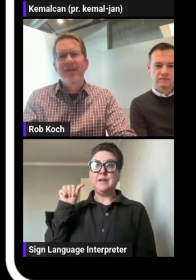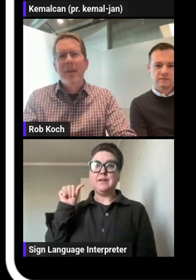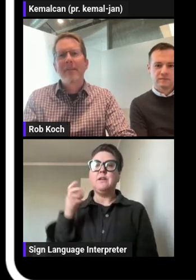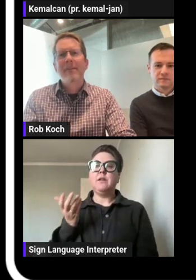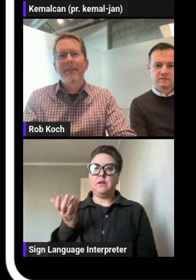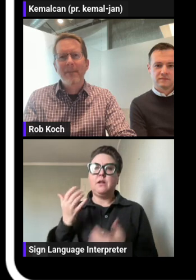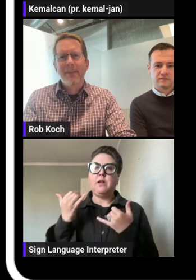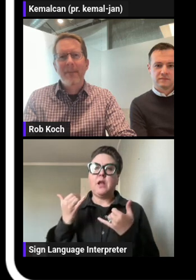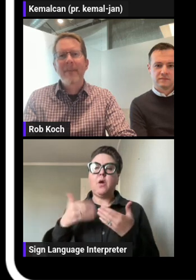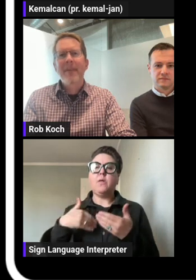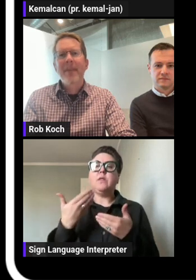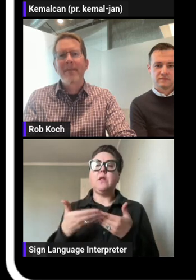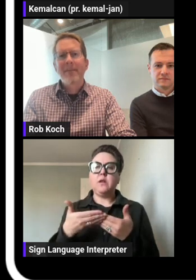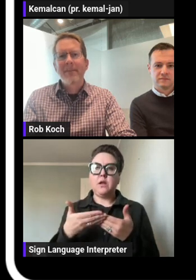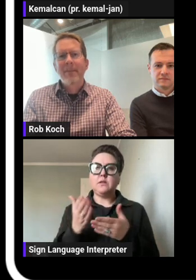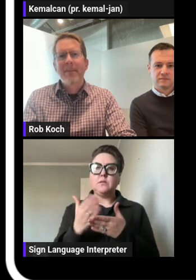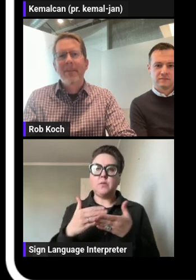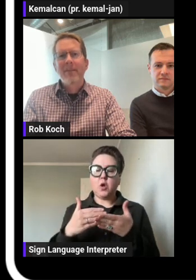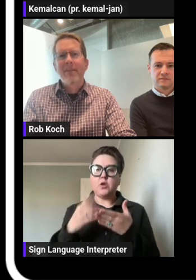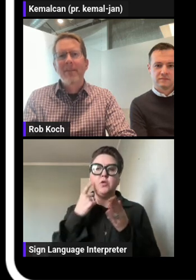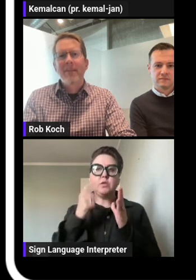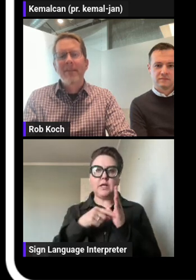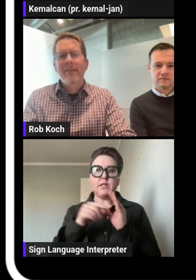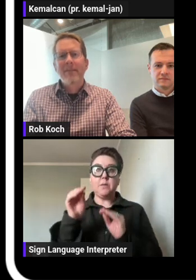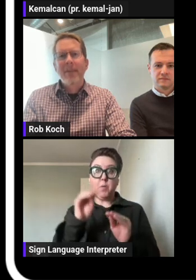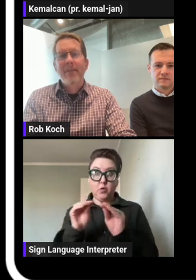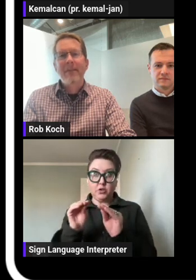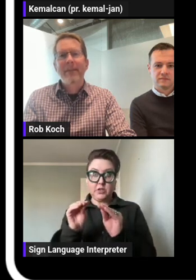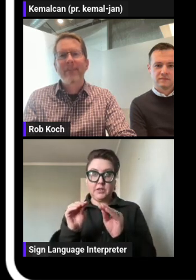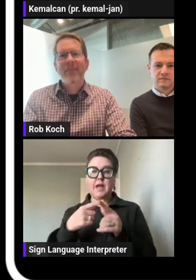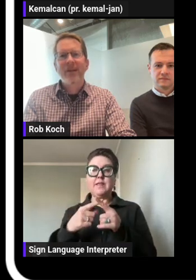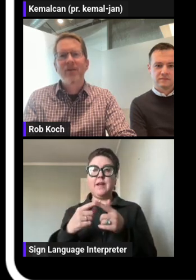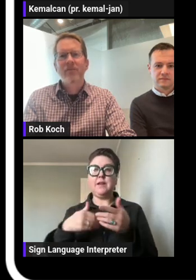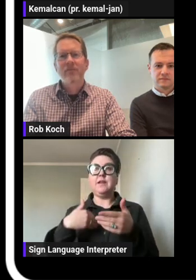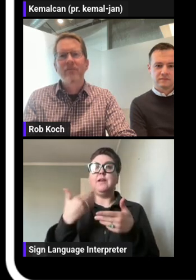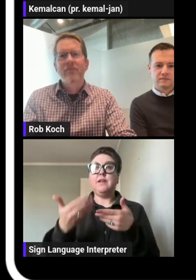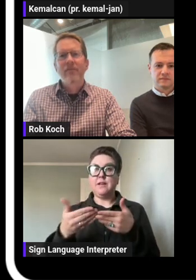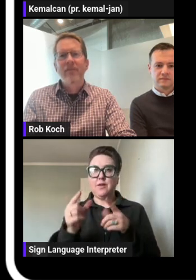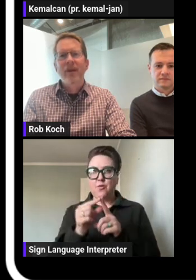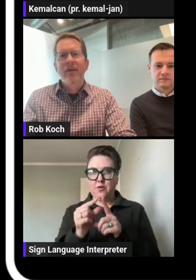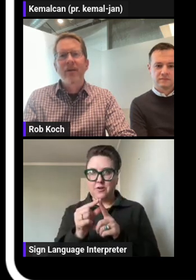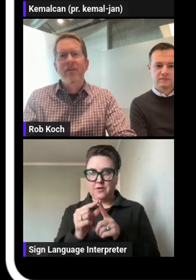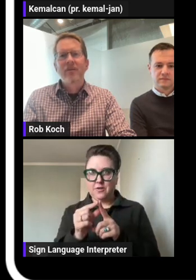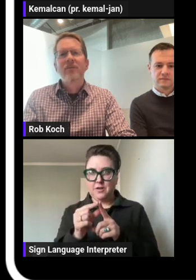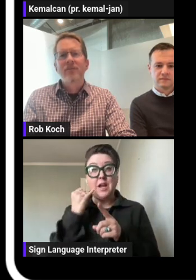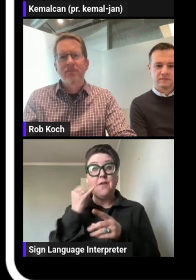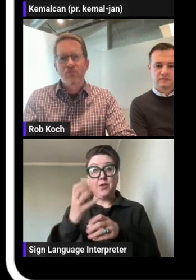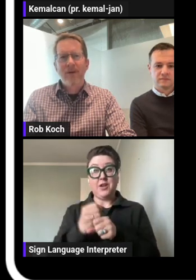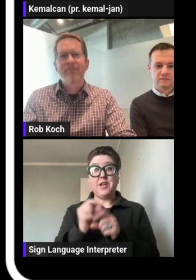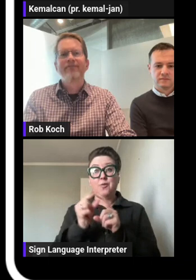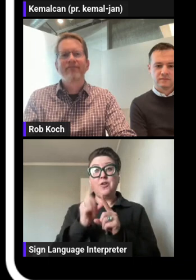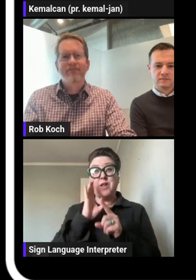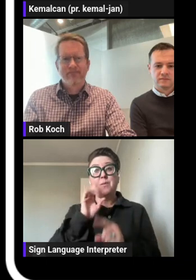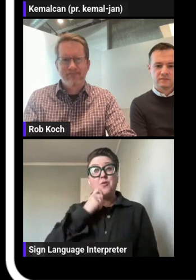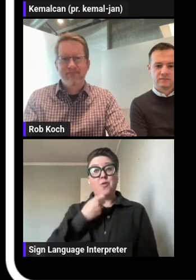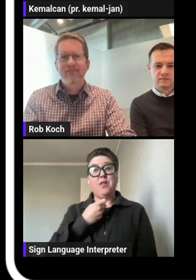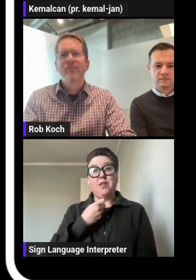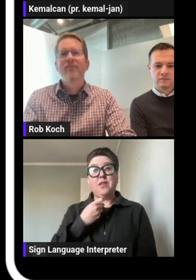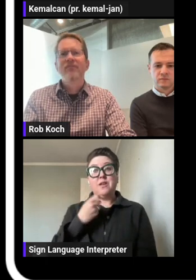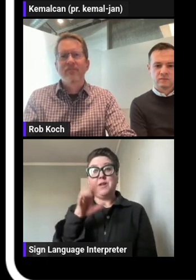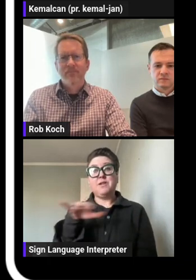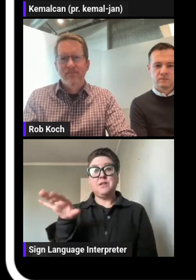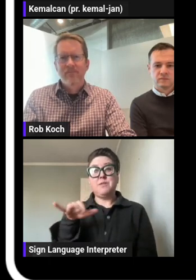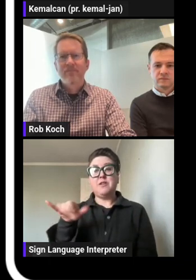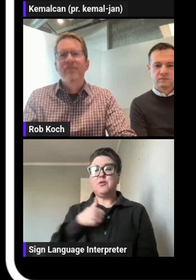like, okay, we can detect it in motion, and now step 3, it's like, let's get a word. If we get a word, that'd be really cool. Be able to spell the word.